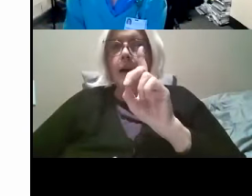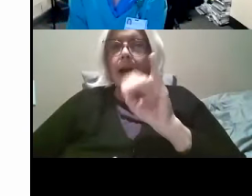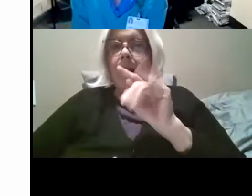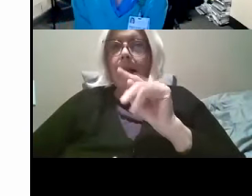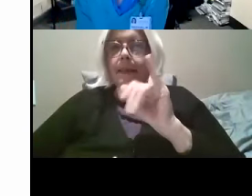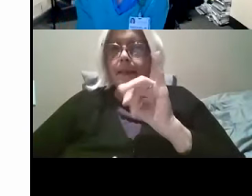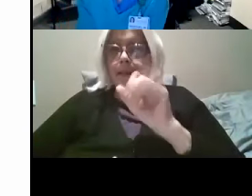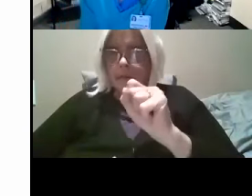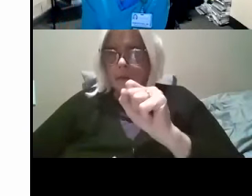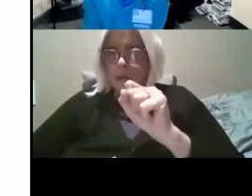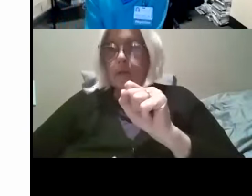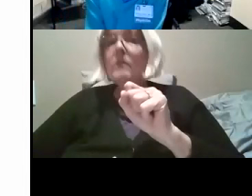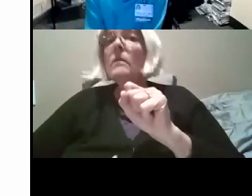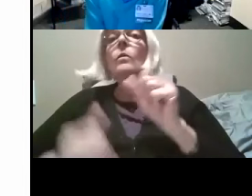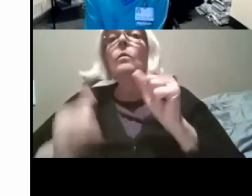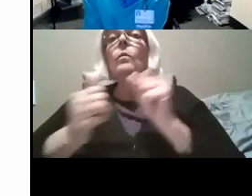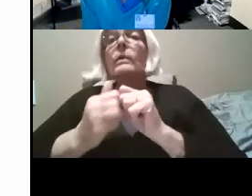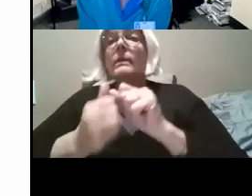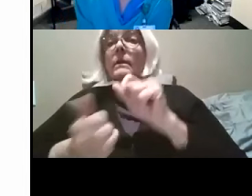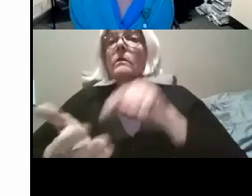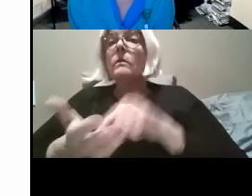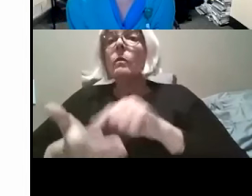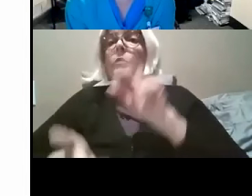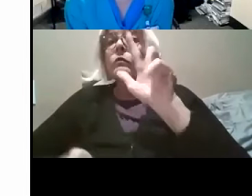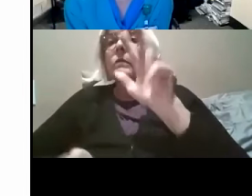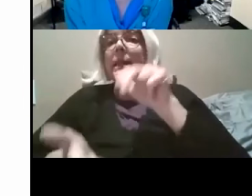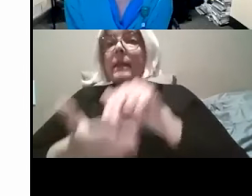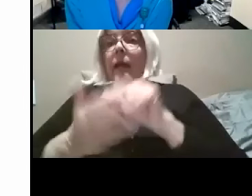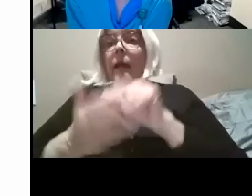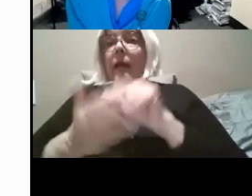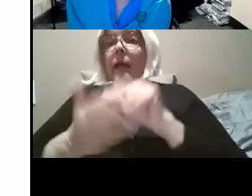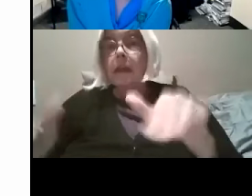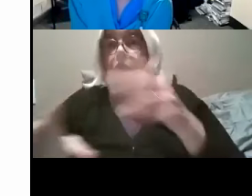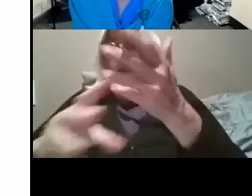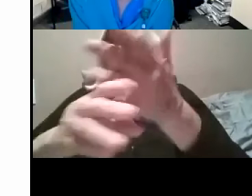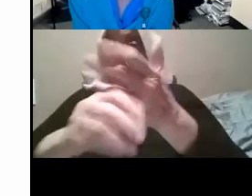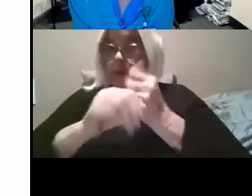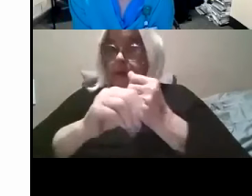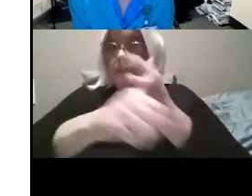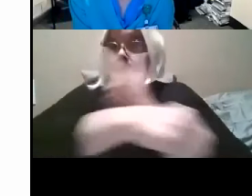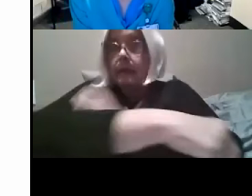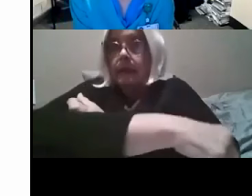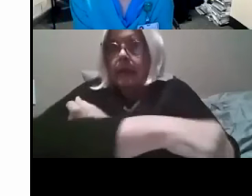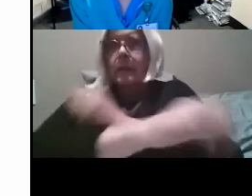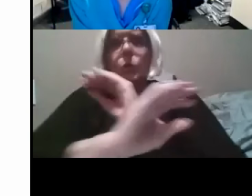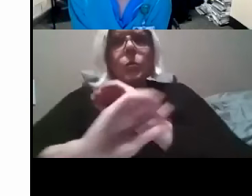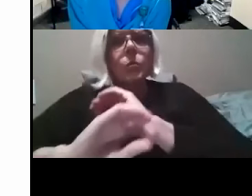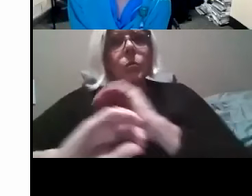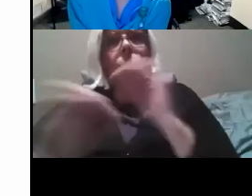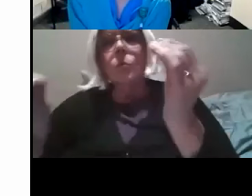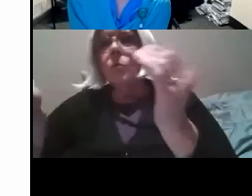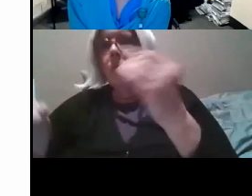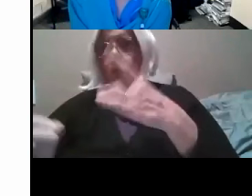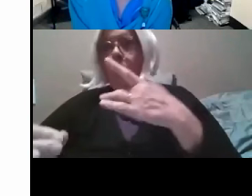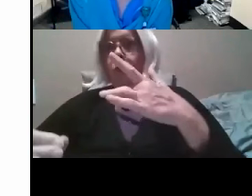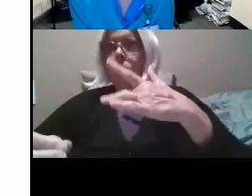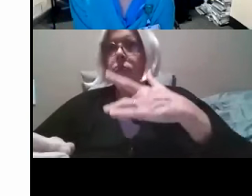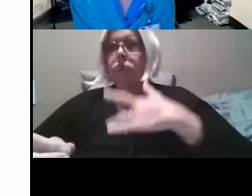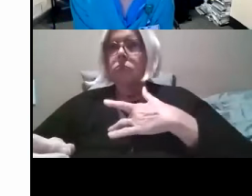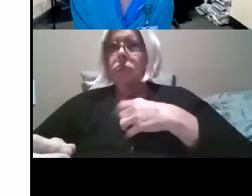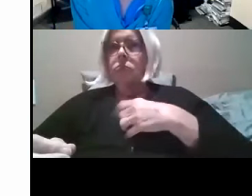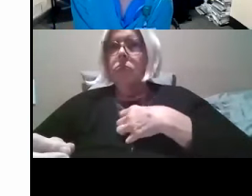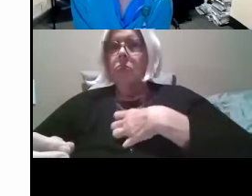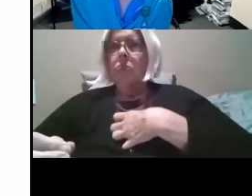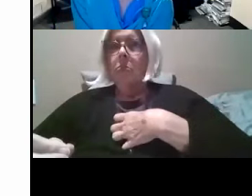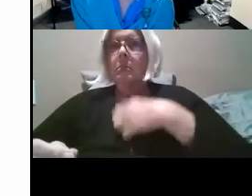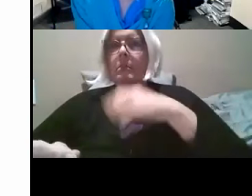in the 3,000 children who received this vaccine in the trial. We do know that there is an increased risk